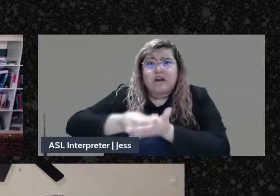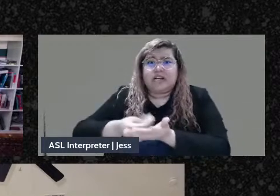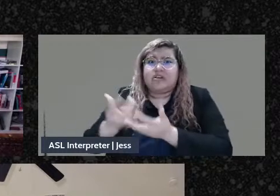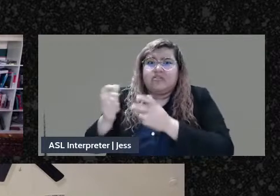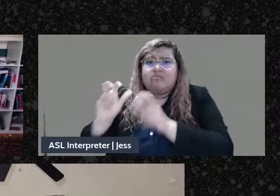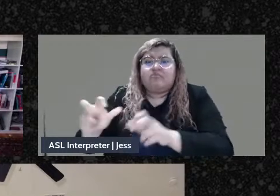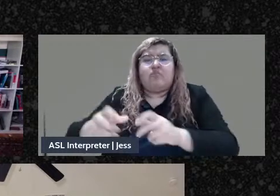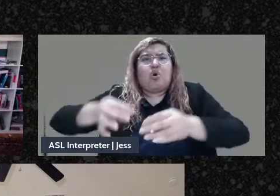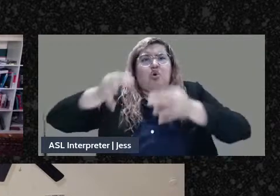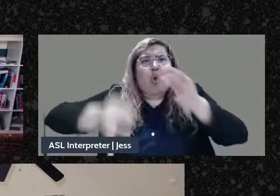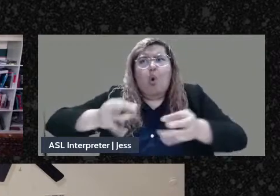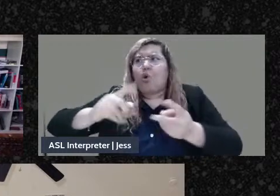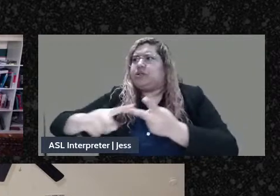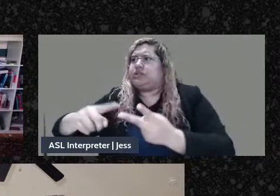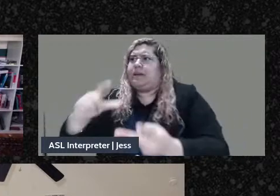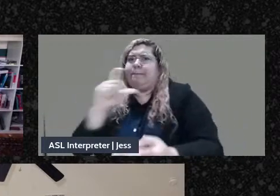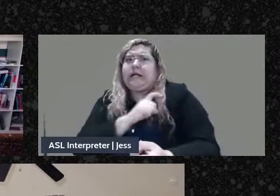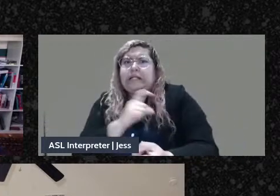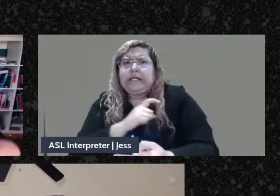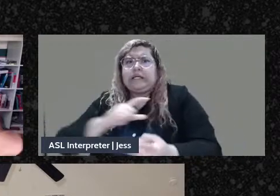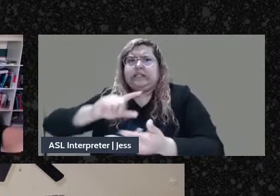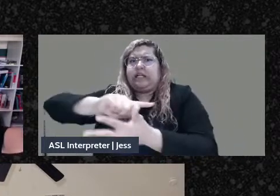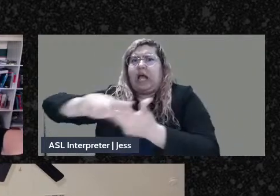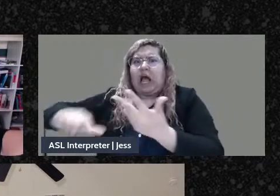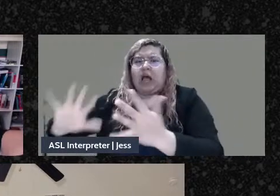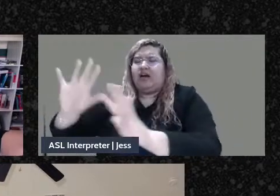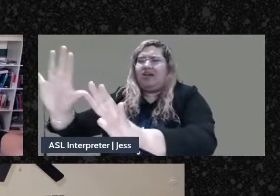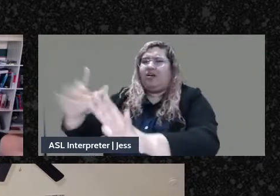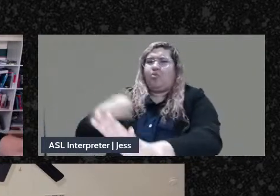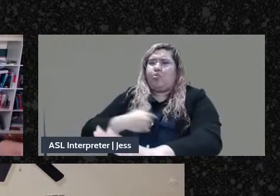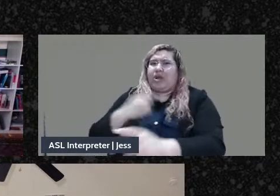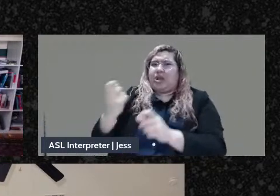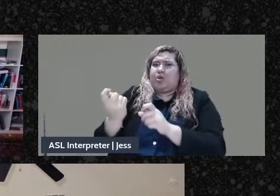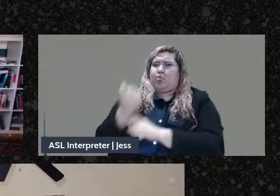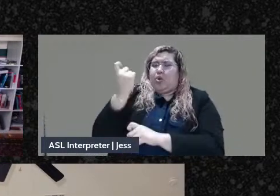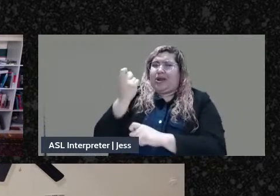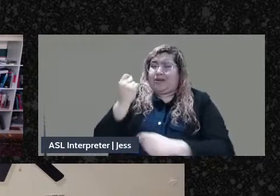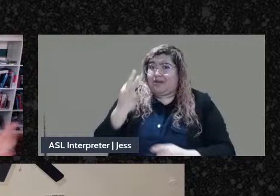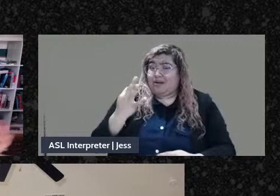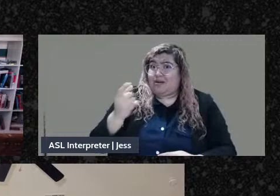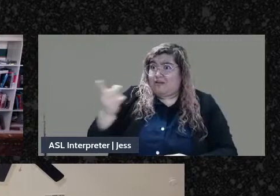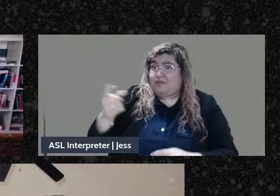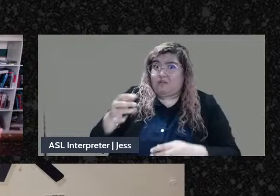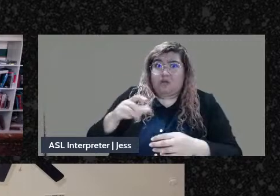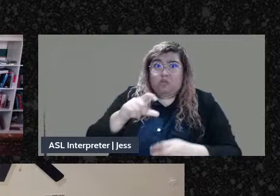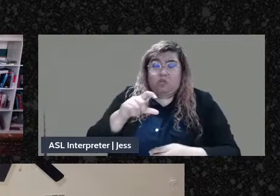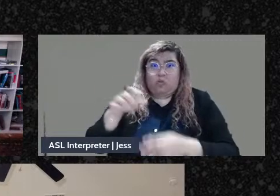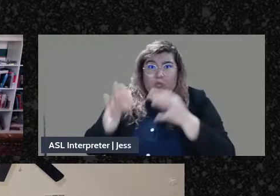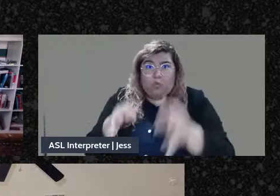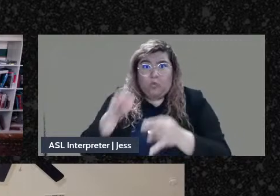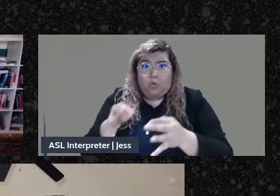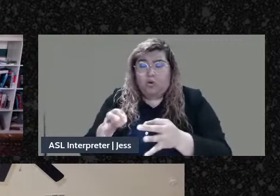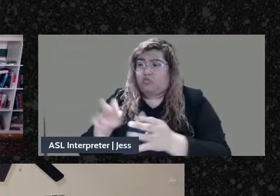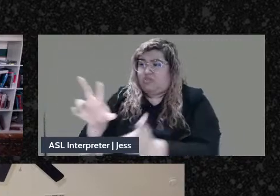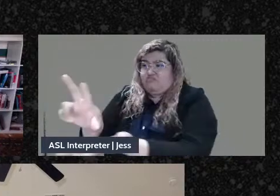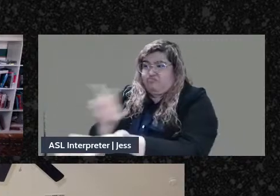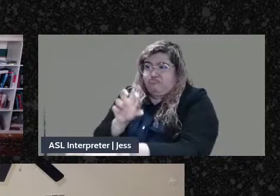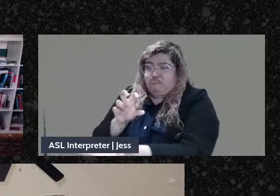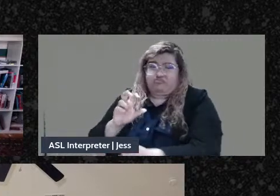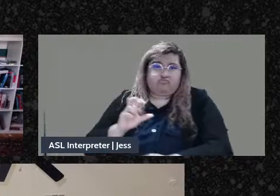And so we all win. Like, we all get more sidewalks if we defund the police and the courts, right? And everybody wins. And